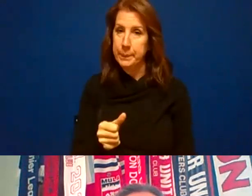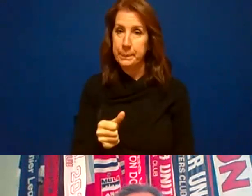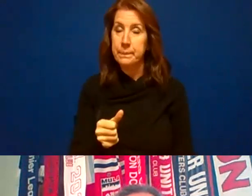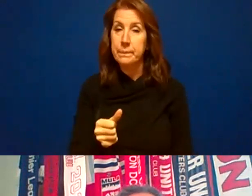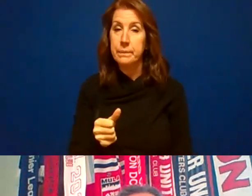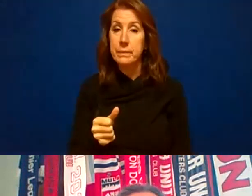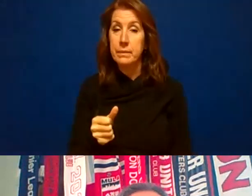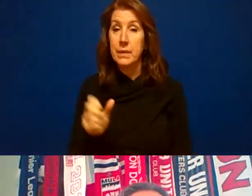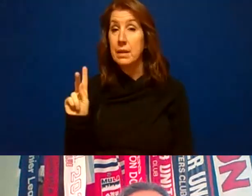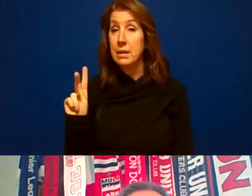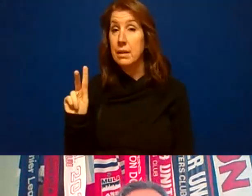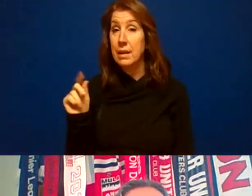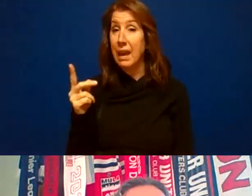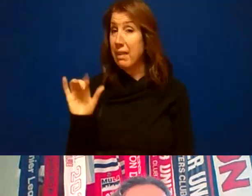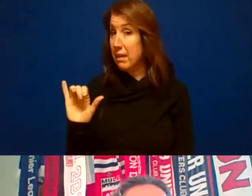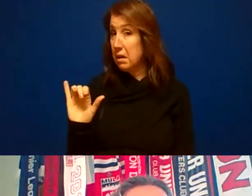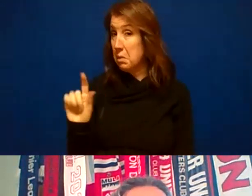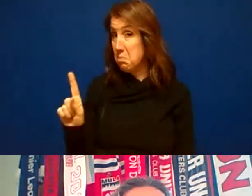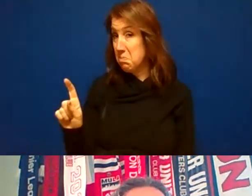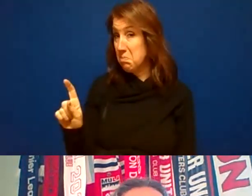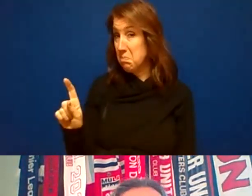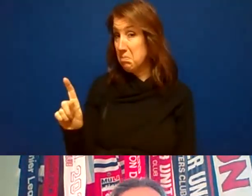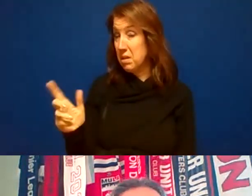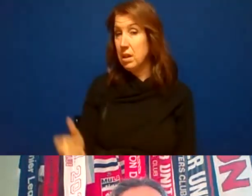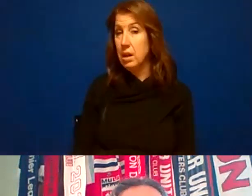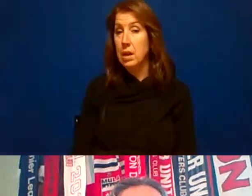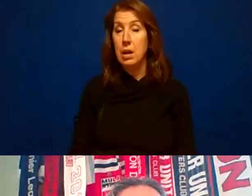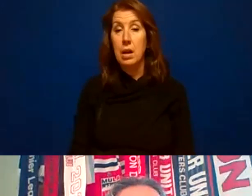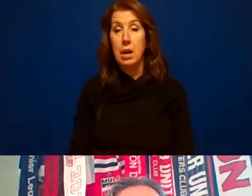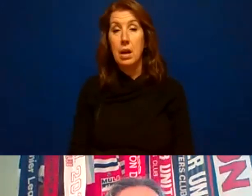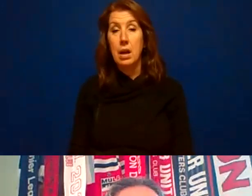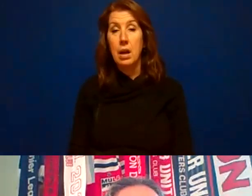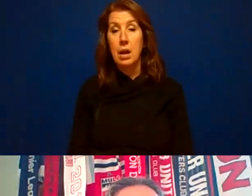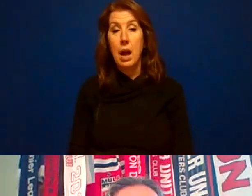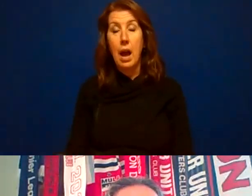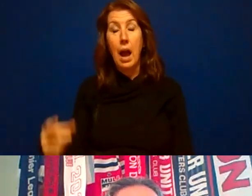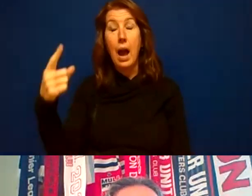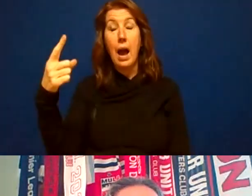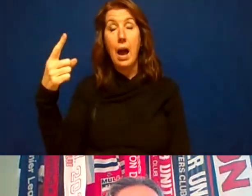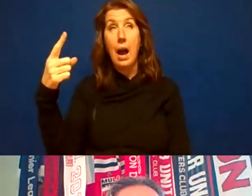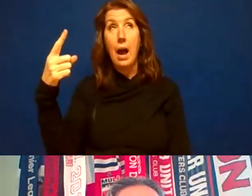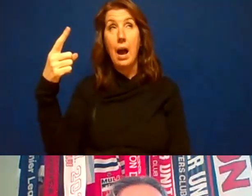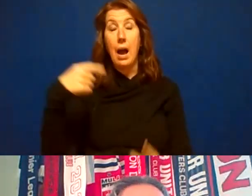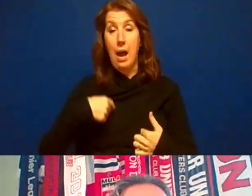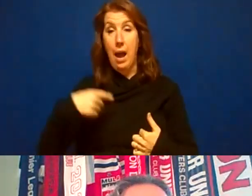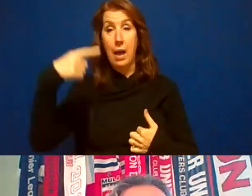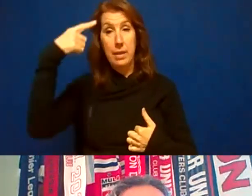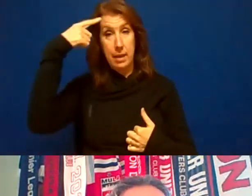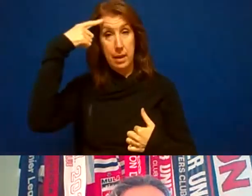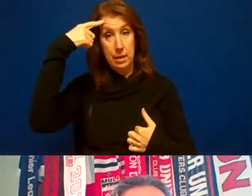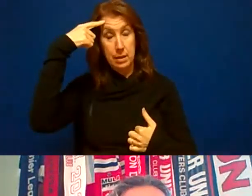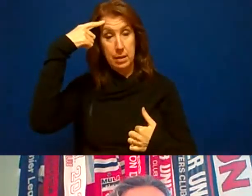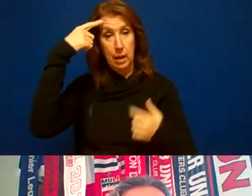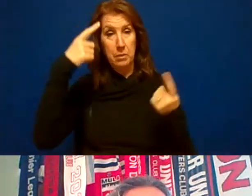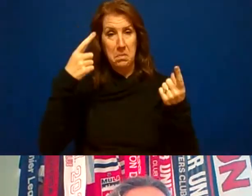know if Kathy, you have thoughts on that. I think what I would say, it kind of along with what